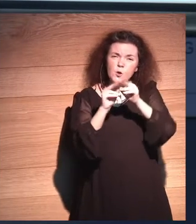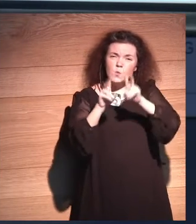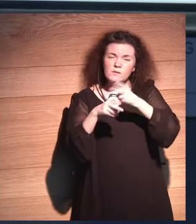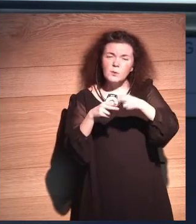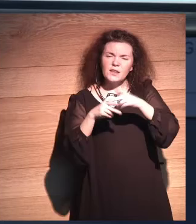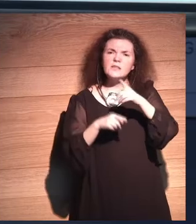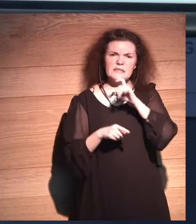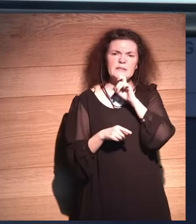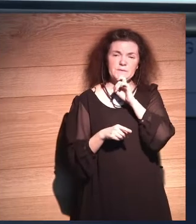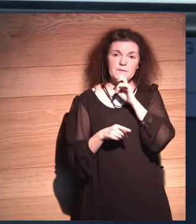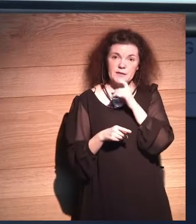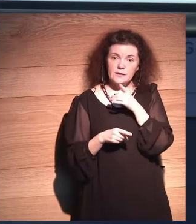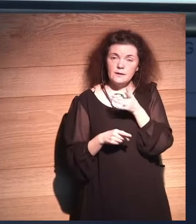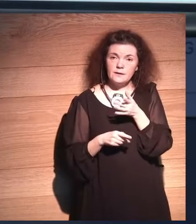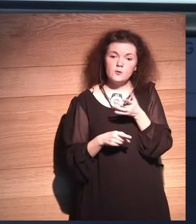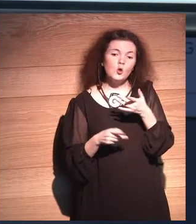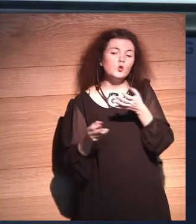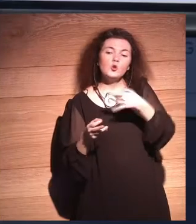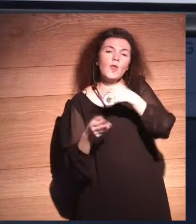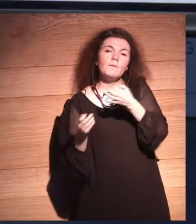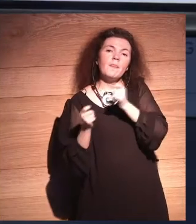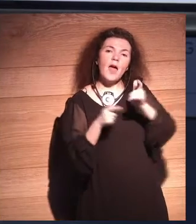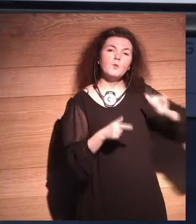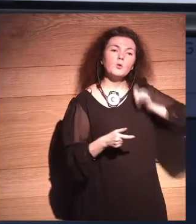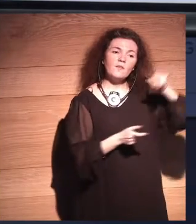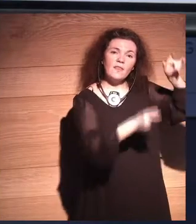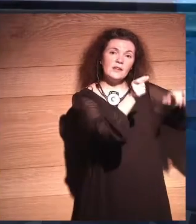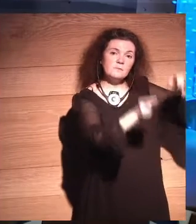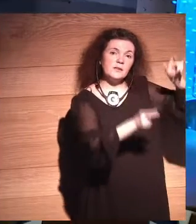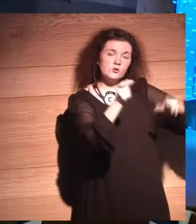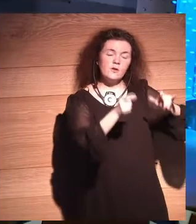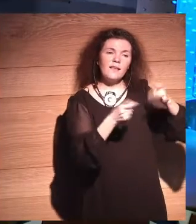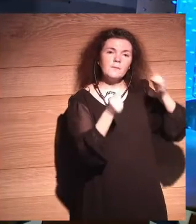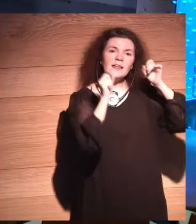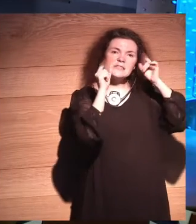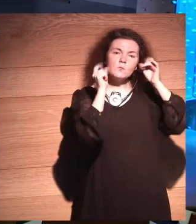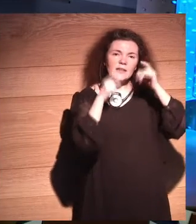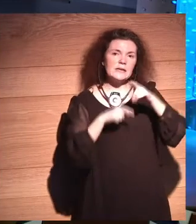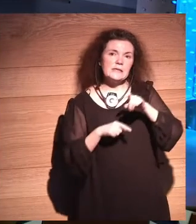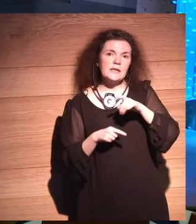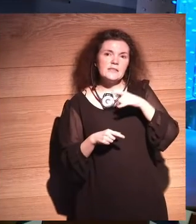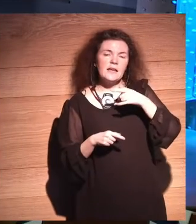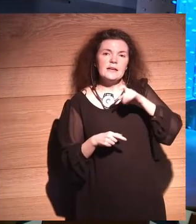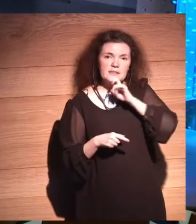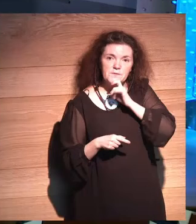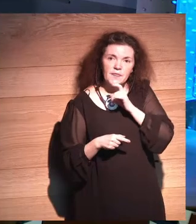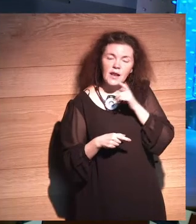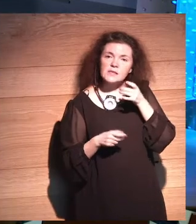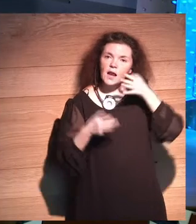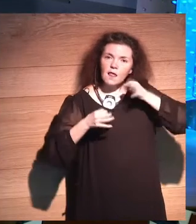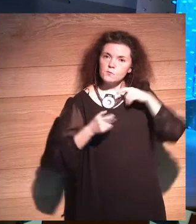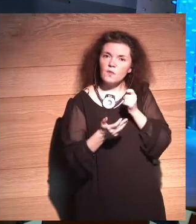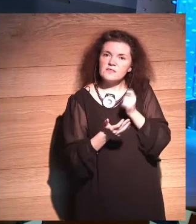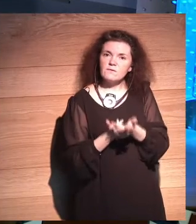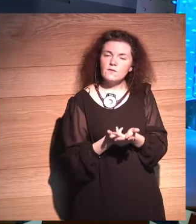reason, to give people the opportunity to learn about how difficult it is and what the trade-offs are. We then have to implement the